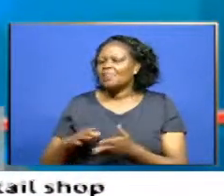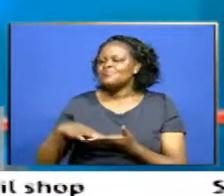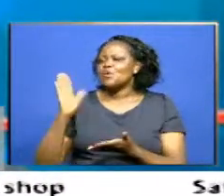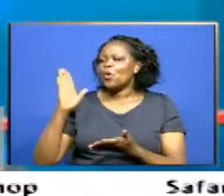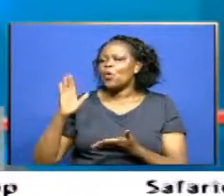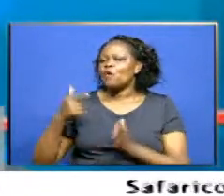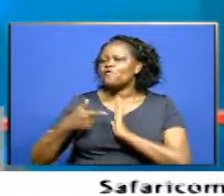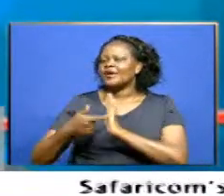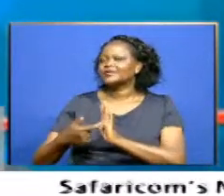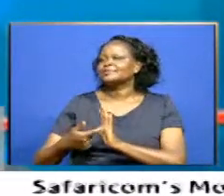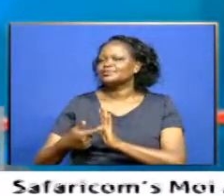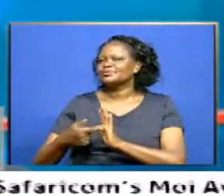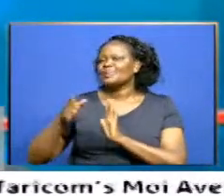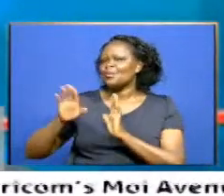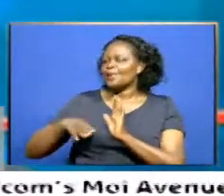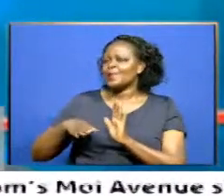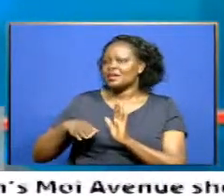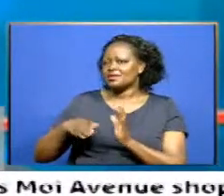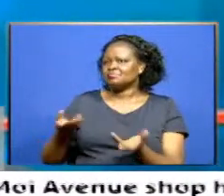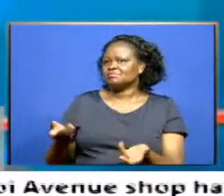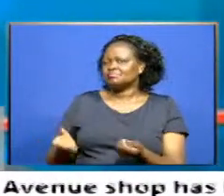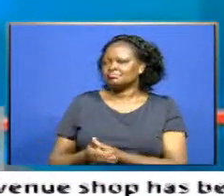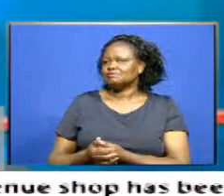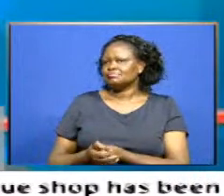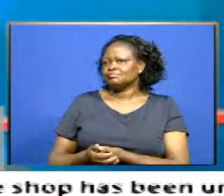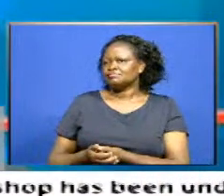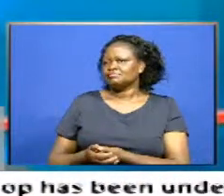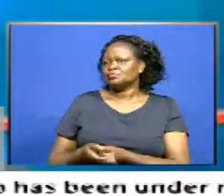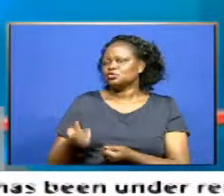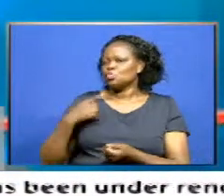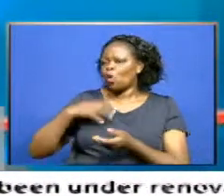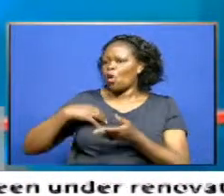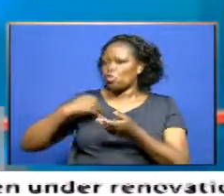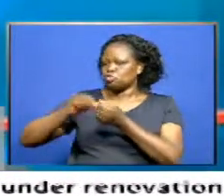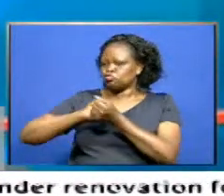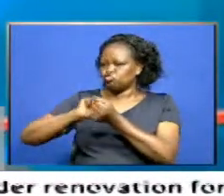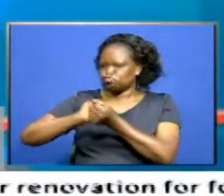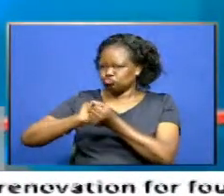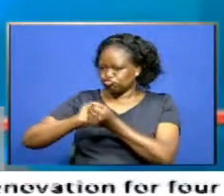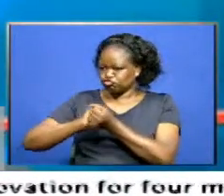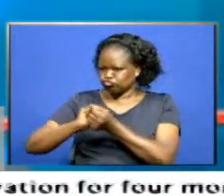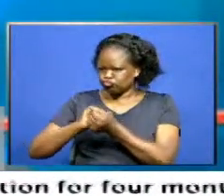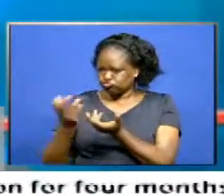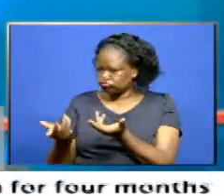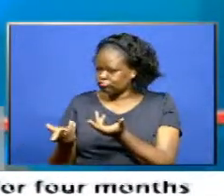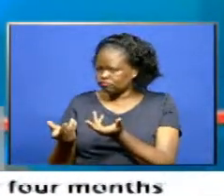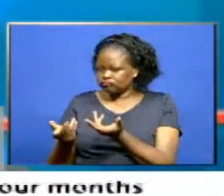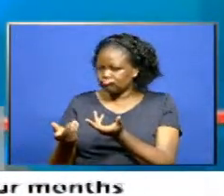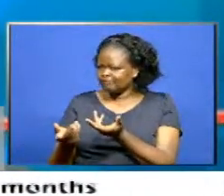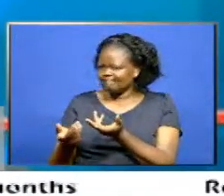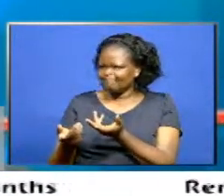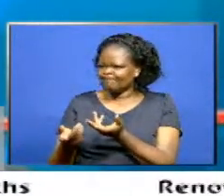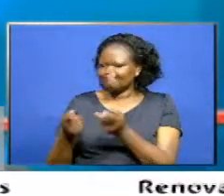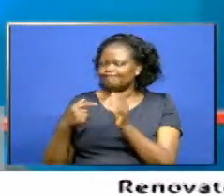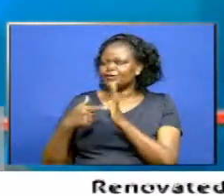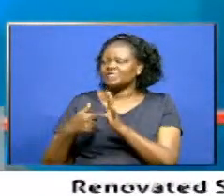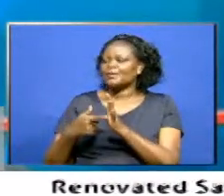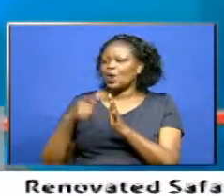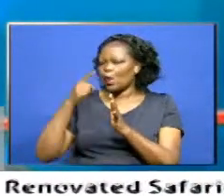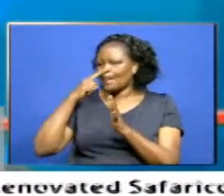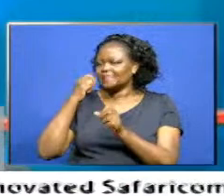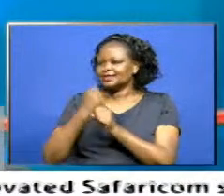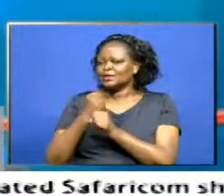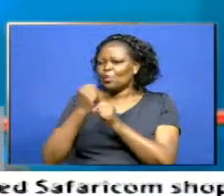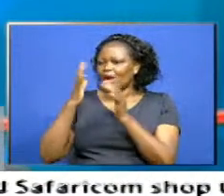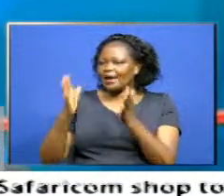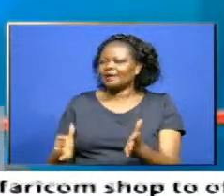at even just women who are washing clothes as a means of livelihood, we're talking about household house helps in the houses who are